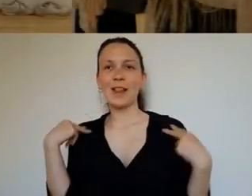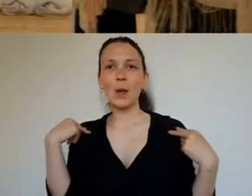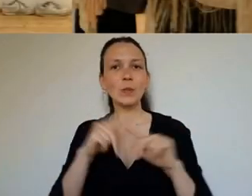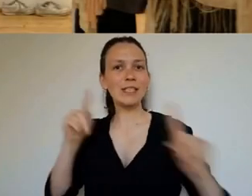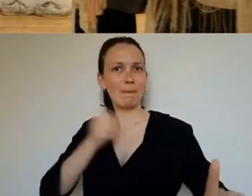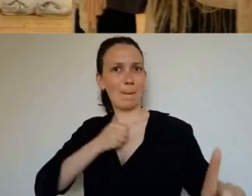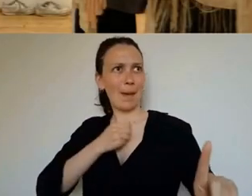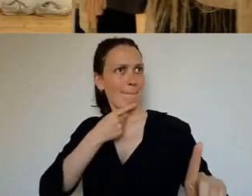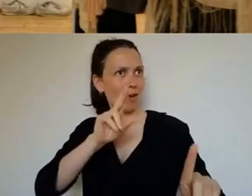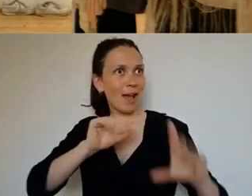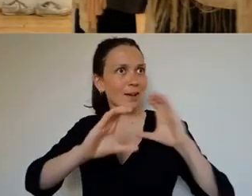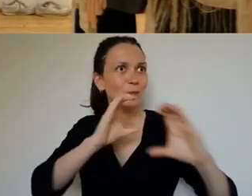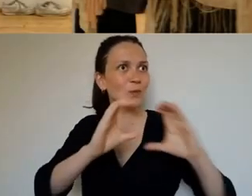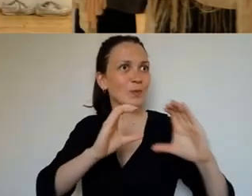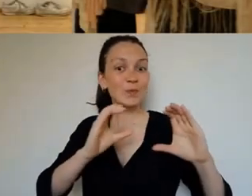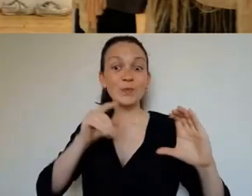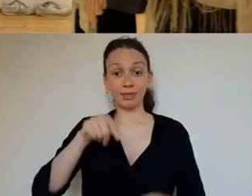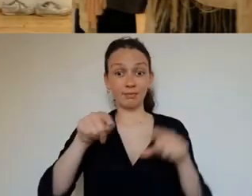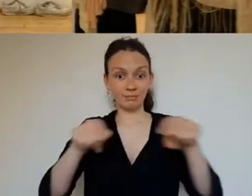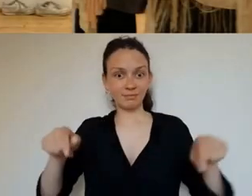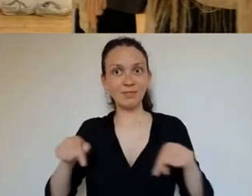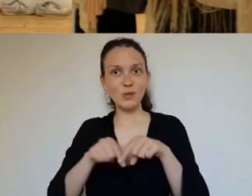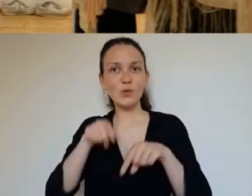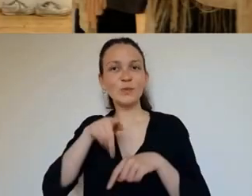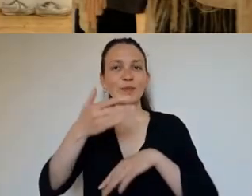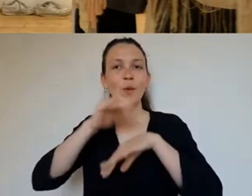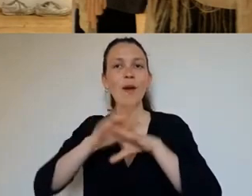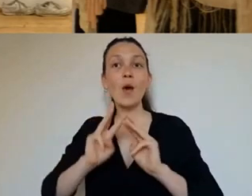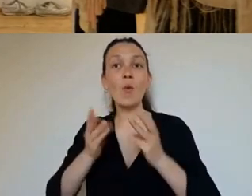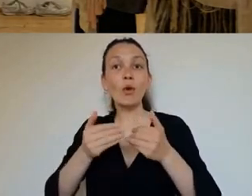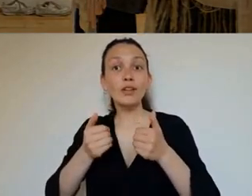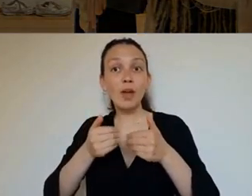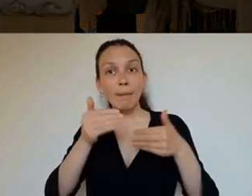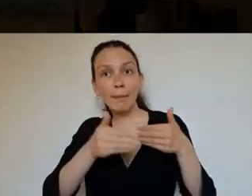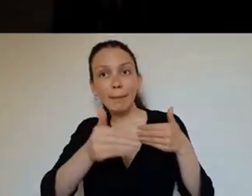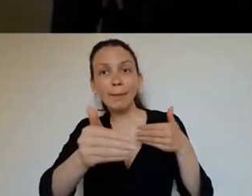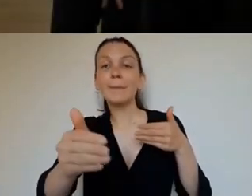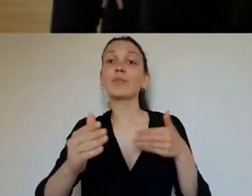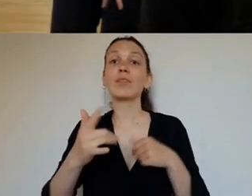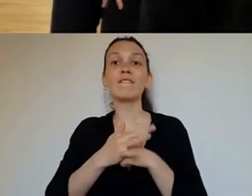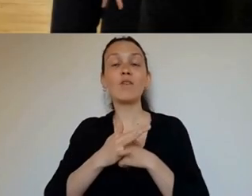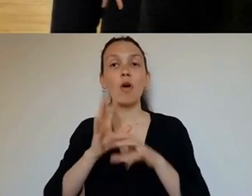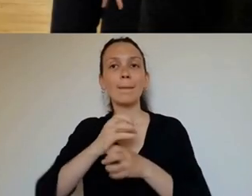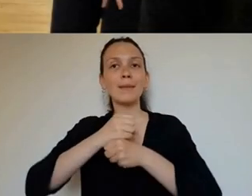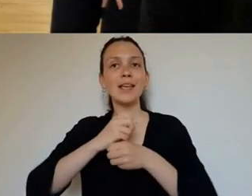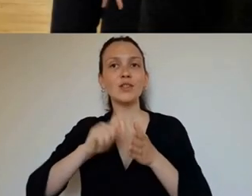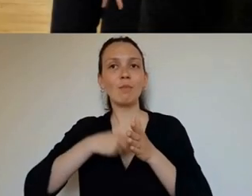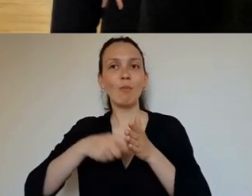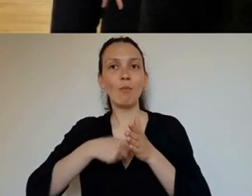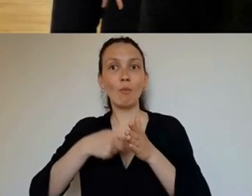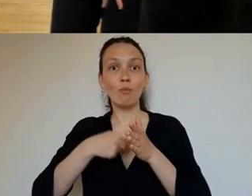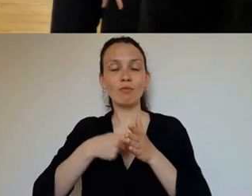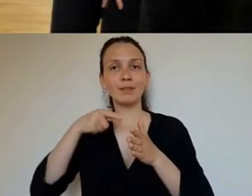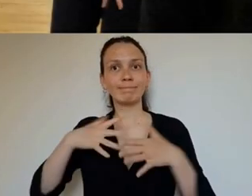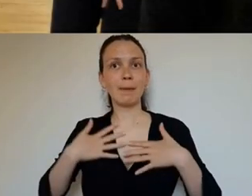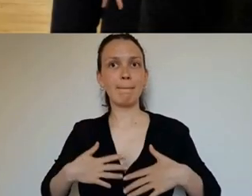This room will house some of the preliminary workshops for the Possession Project, an embodied imagining of possession written by the Deaf and Irish